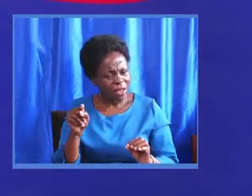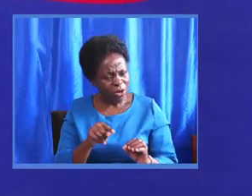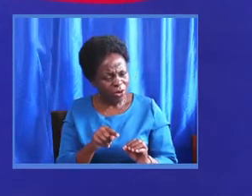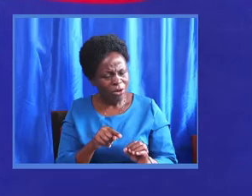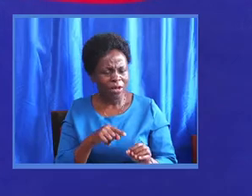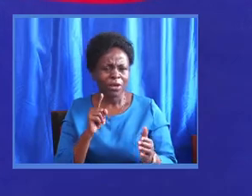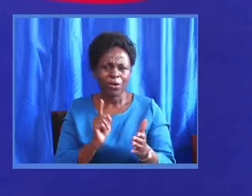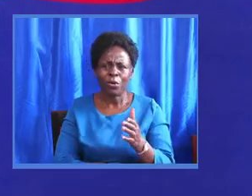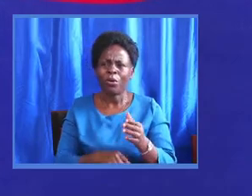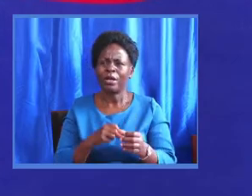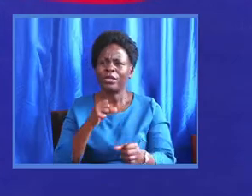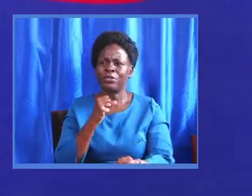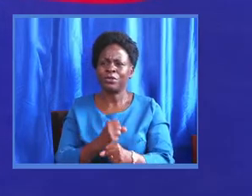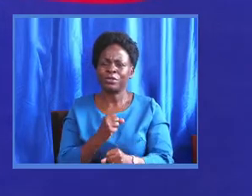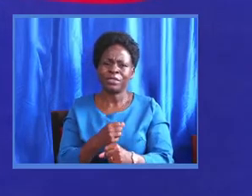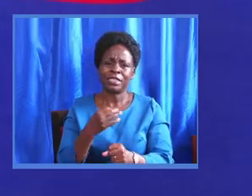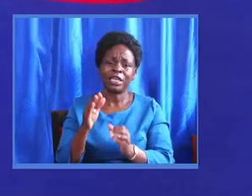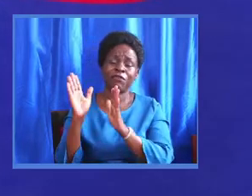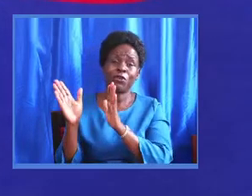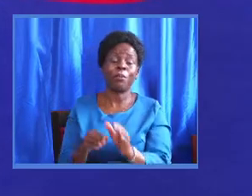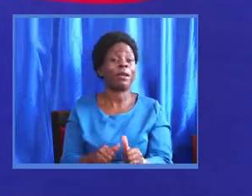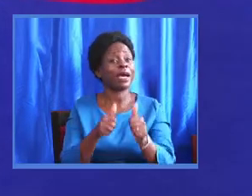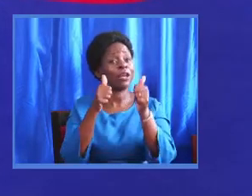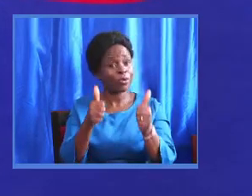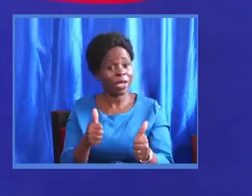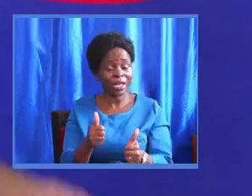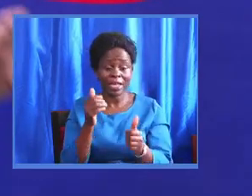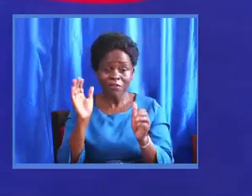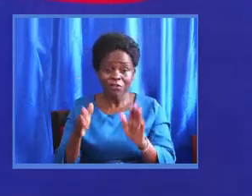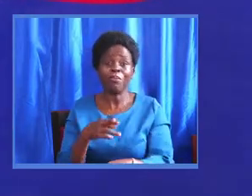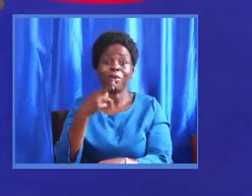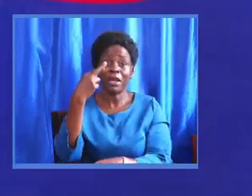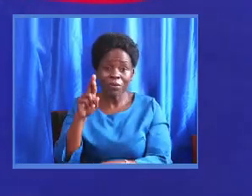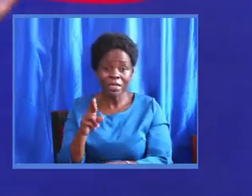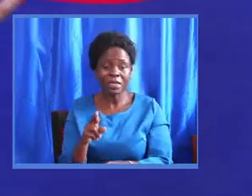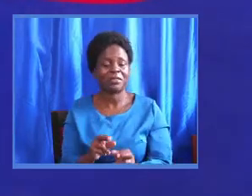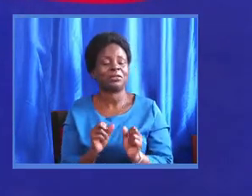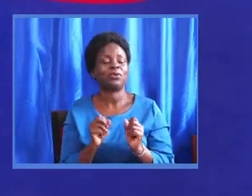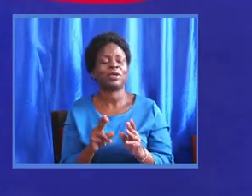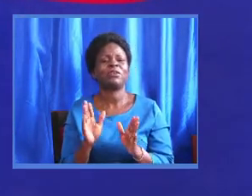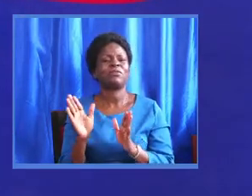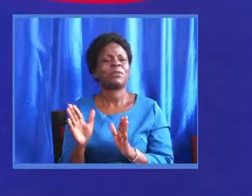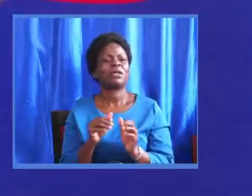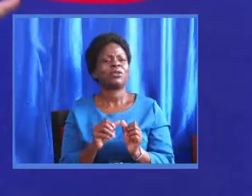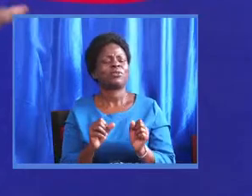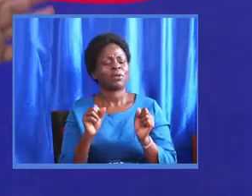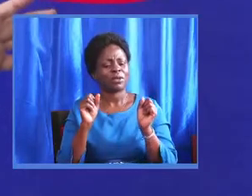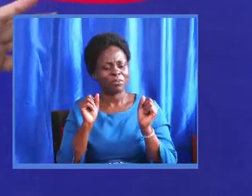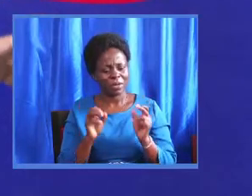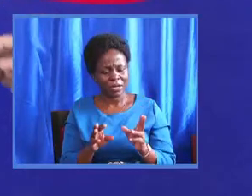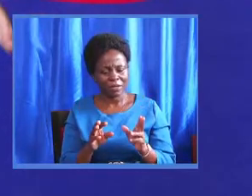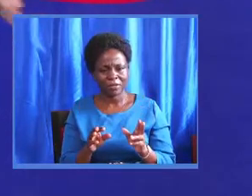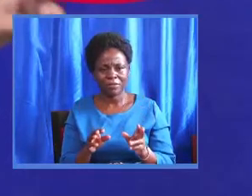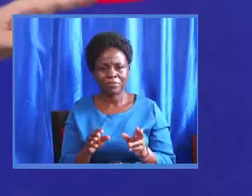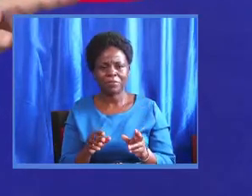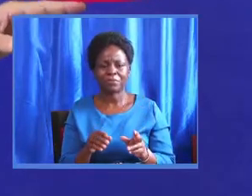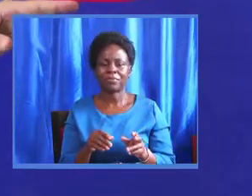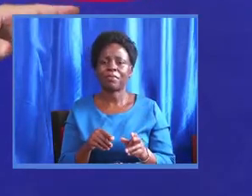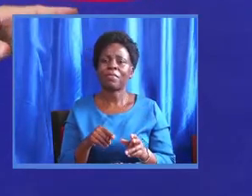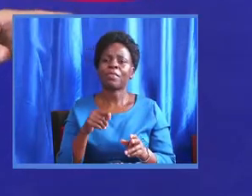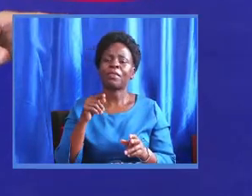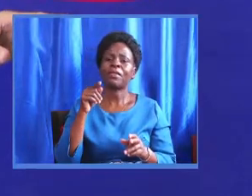do, if you plan it right, and the most important thing in any of this investment, your first thing that Judy